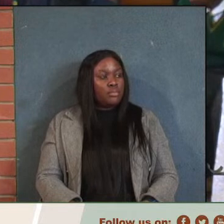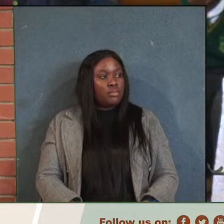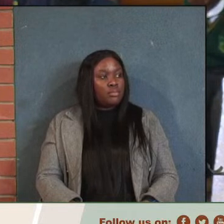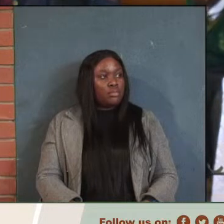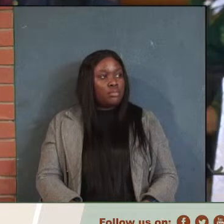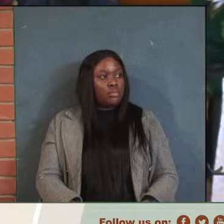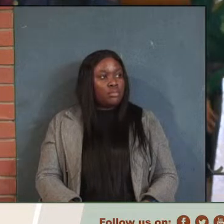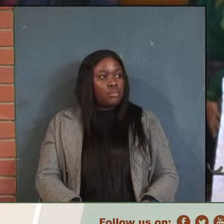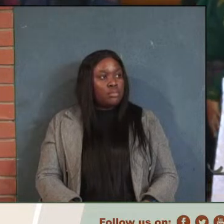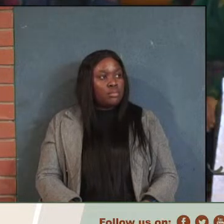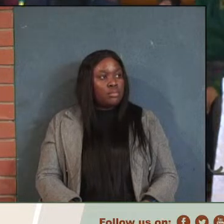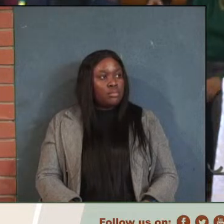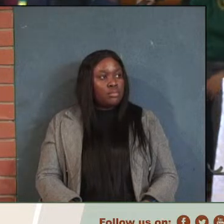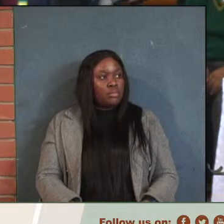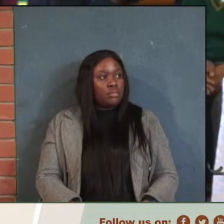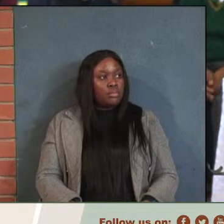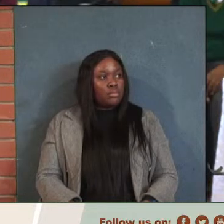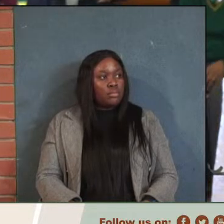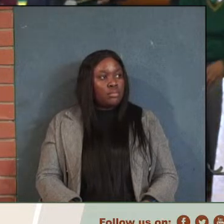rule number